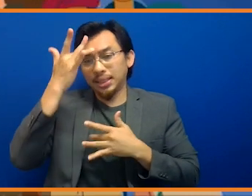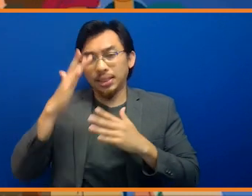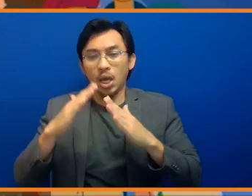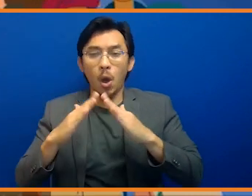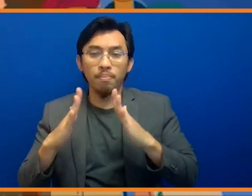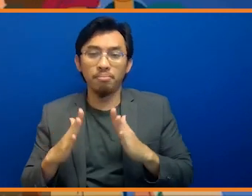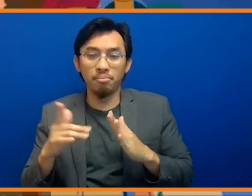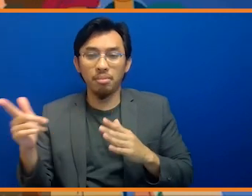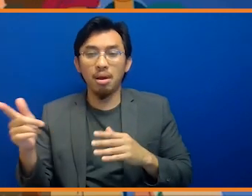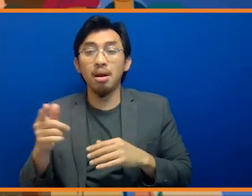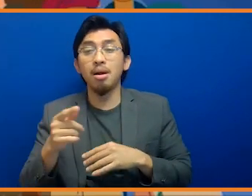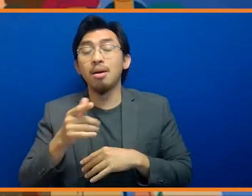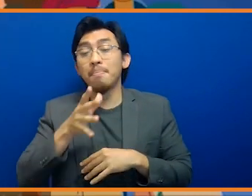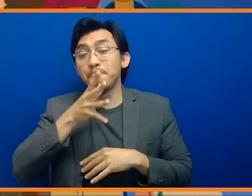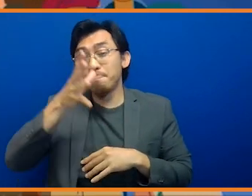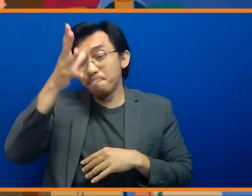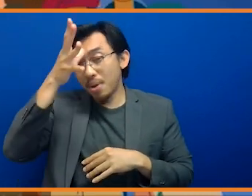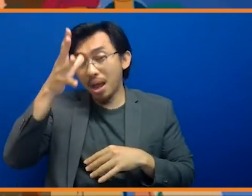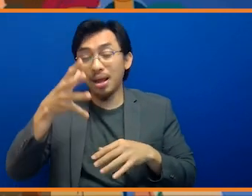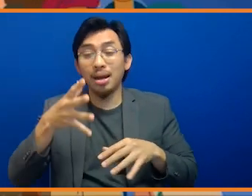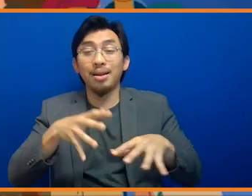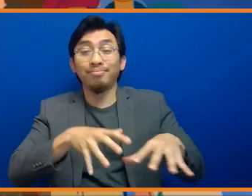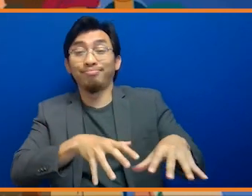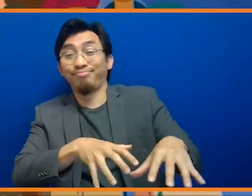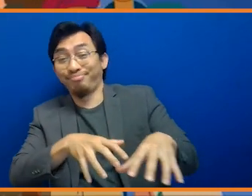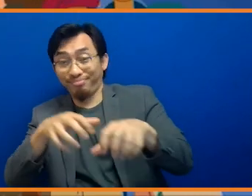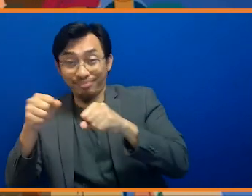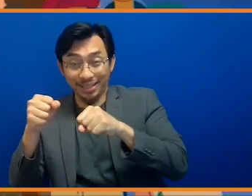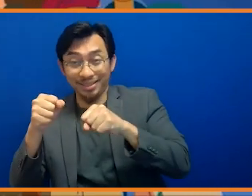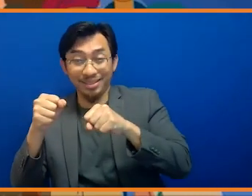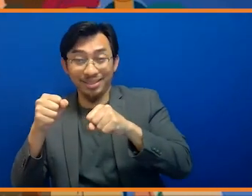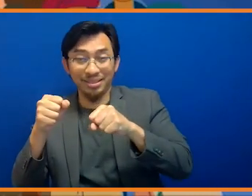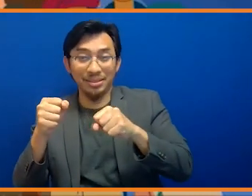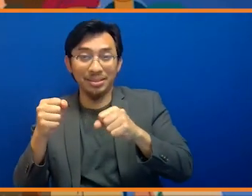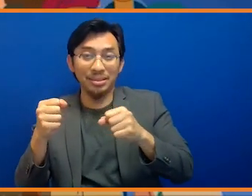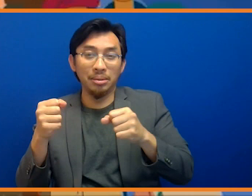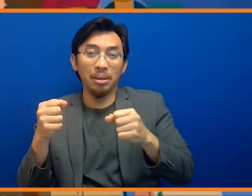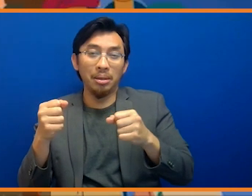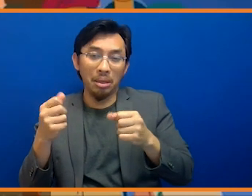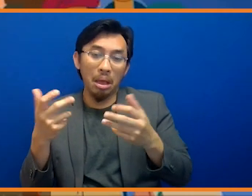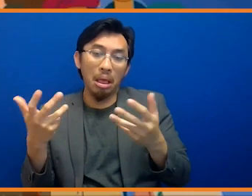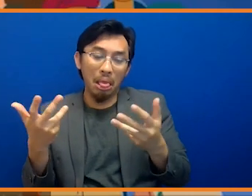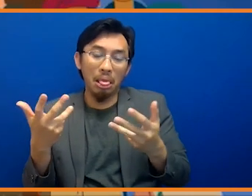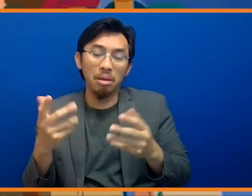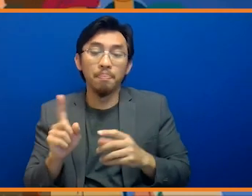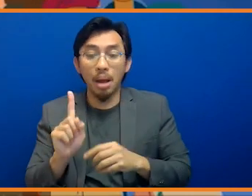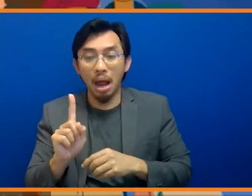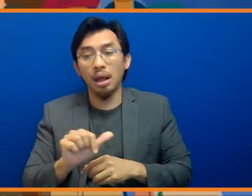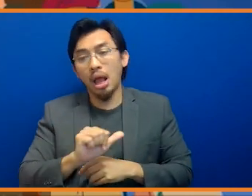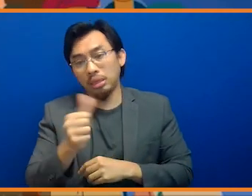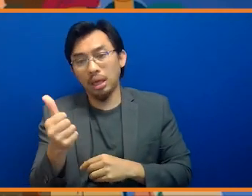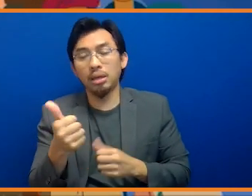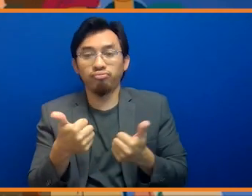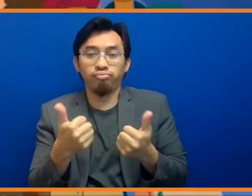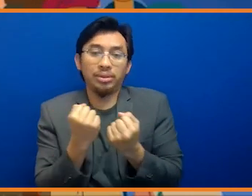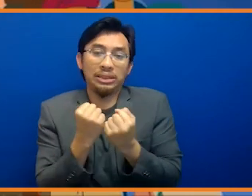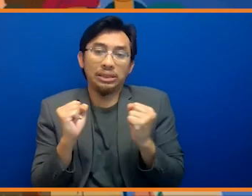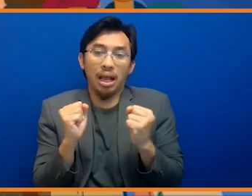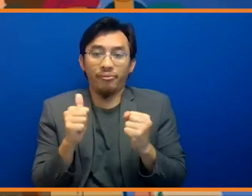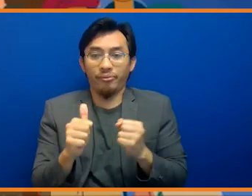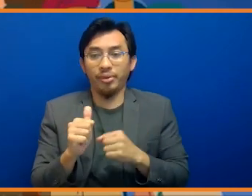then pick up by pick up by the parent. But other is all survived. This is the case